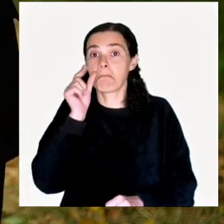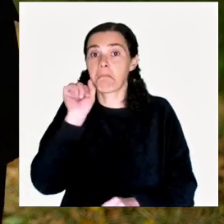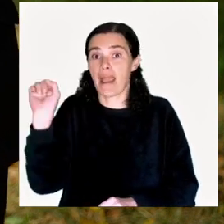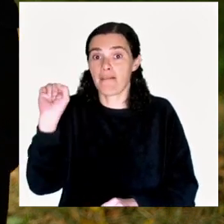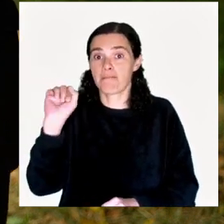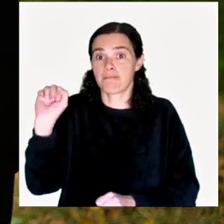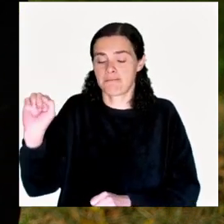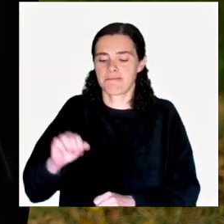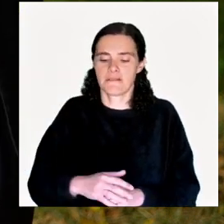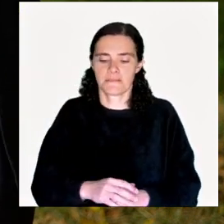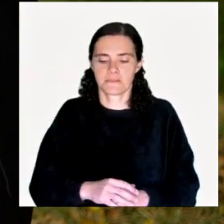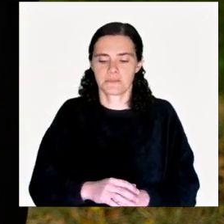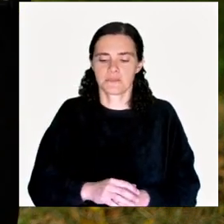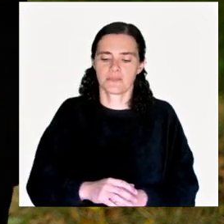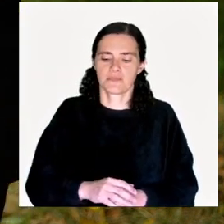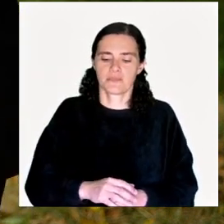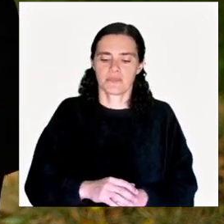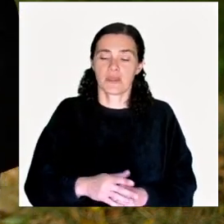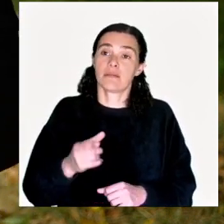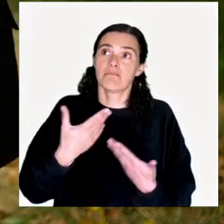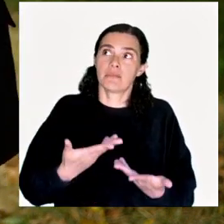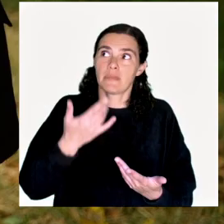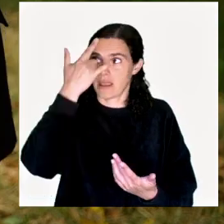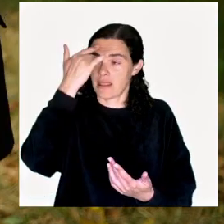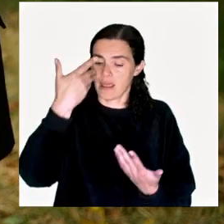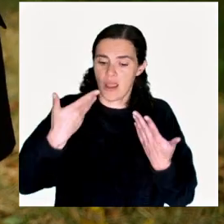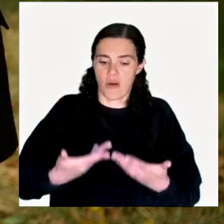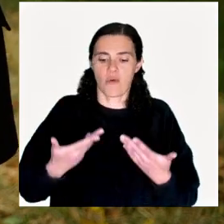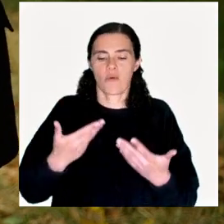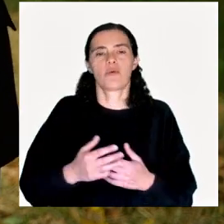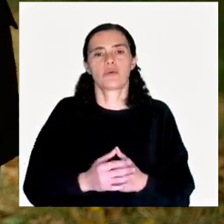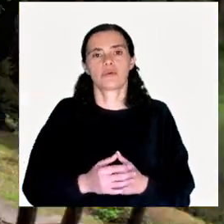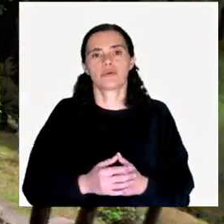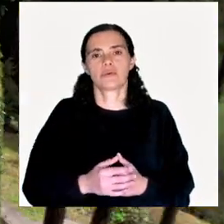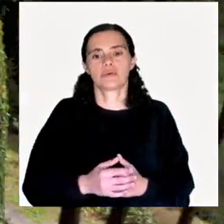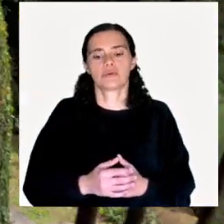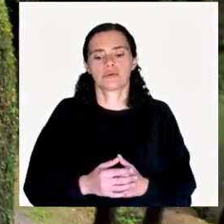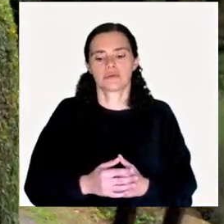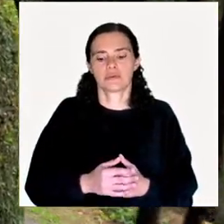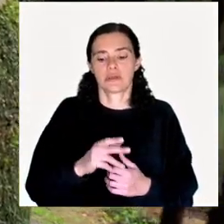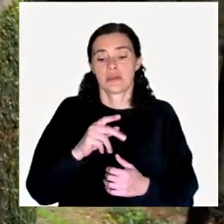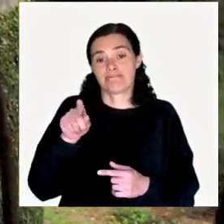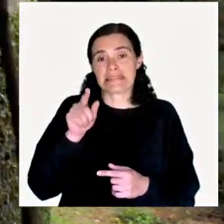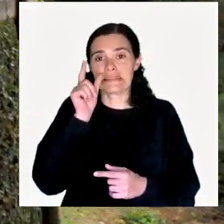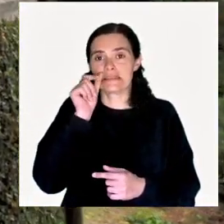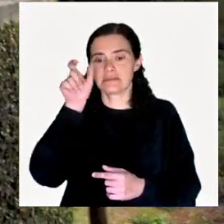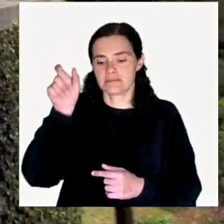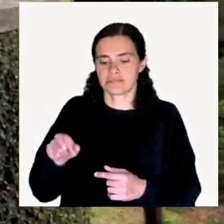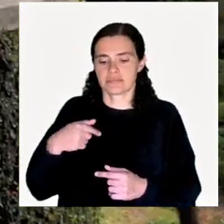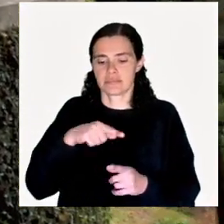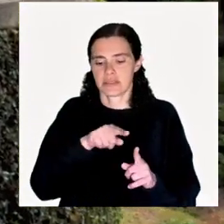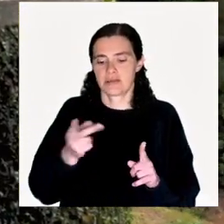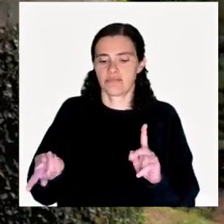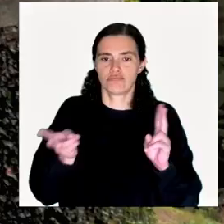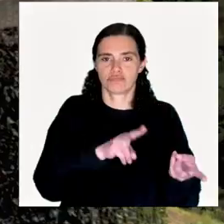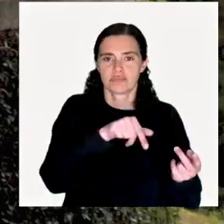of his father, and the idea that right now Ai Weiwei, who has